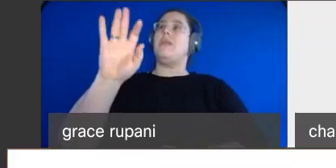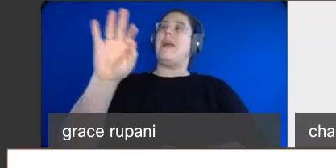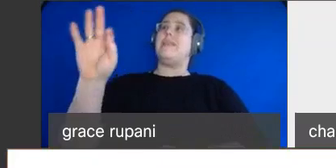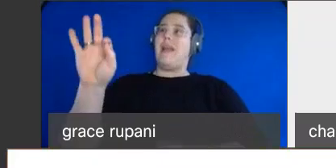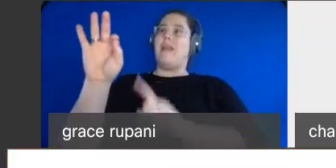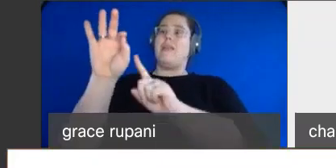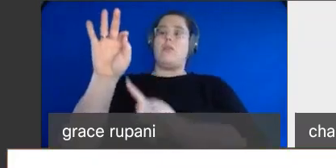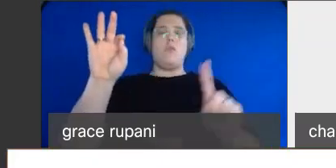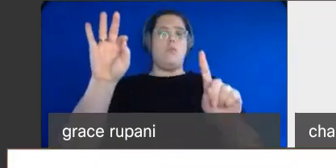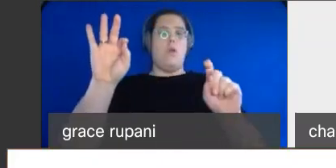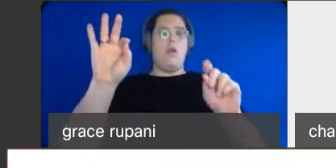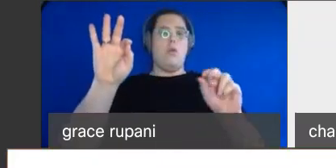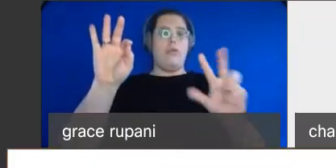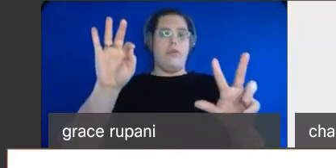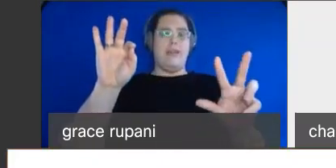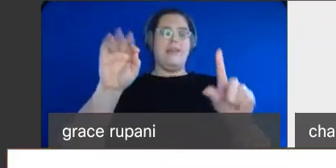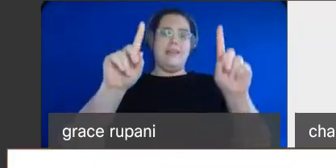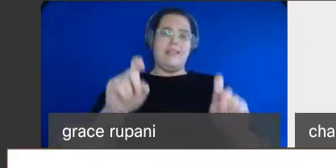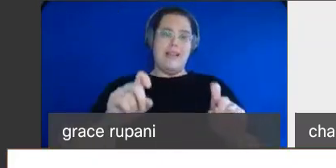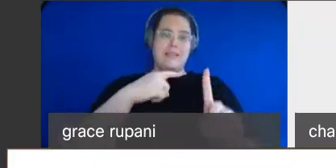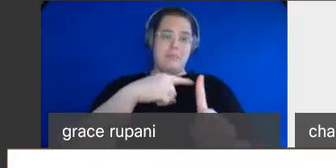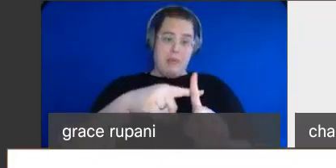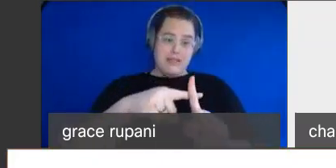which means that in intermediate care facilities,